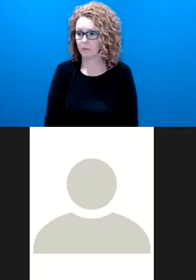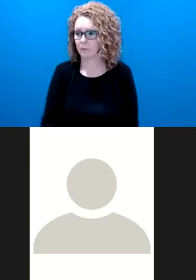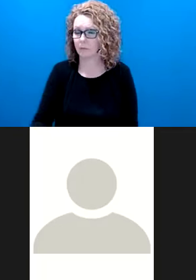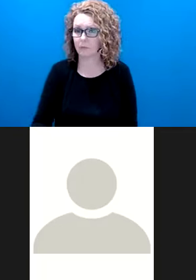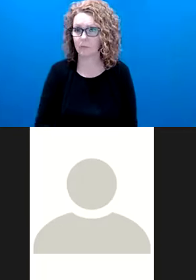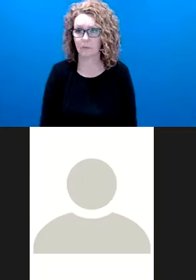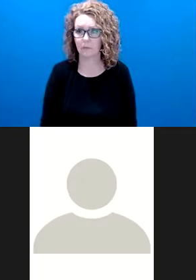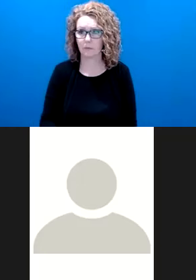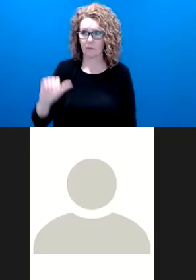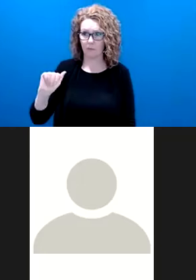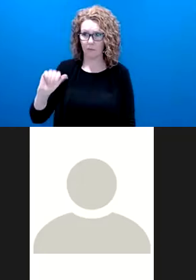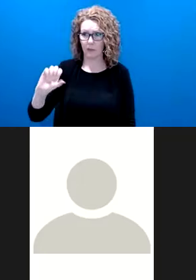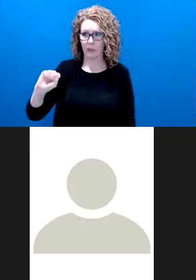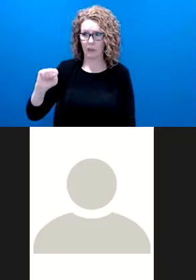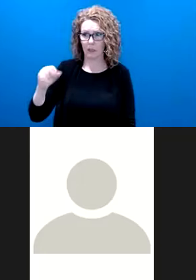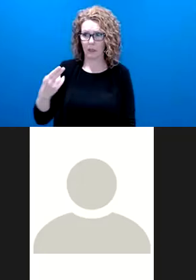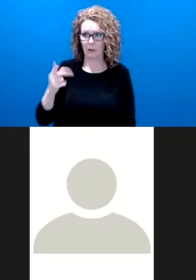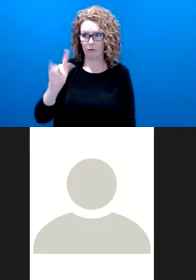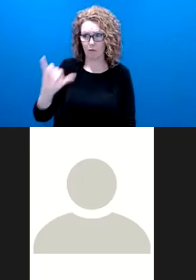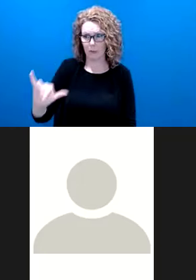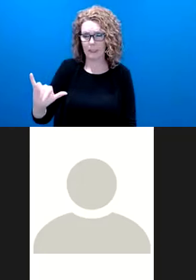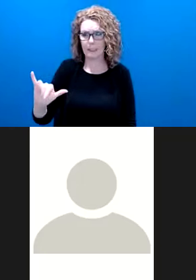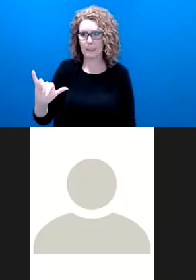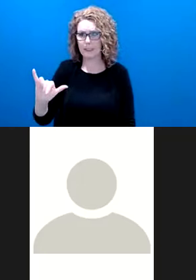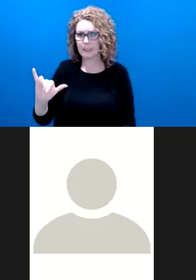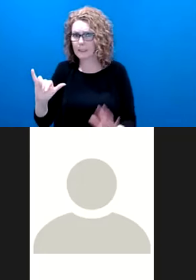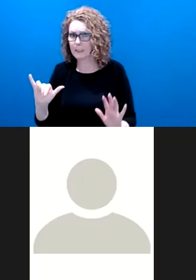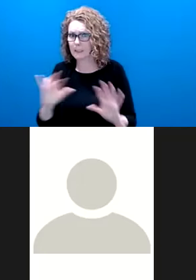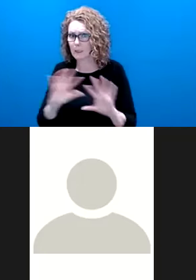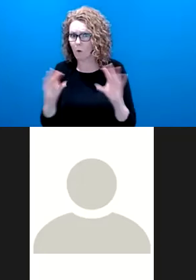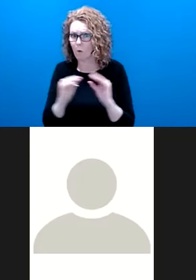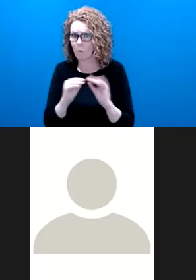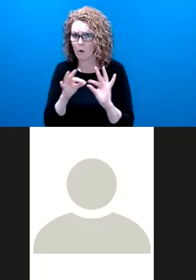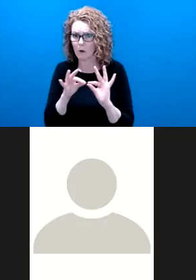I don't see anything else in the chat, Omar,